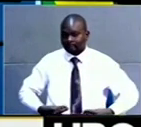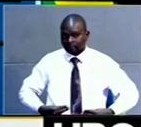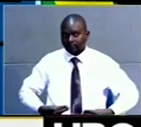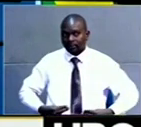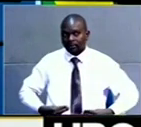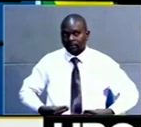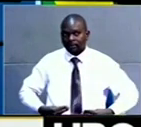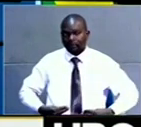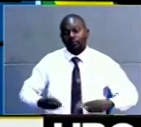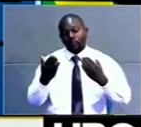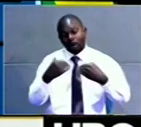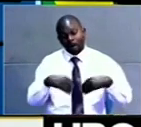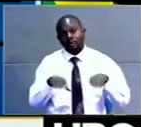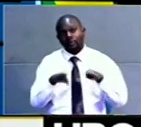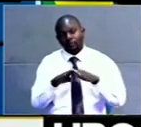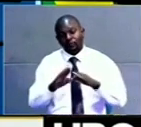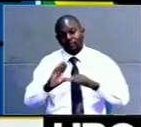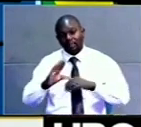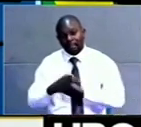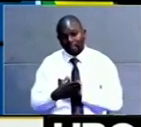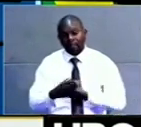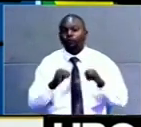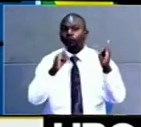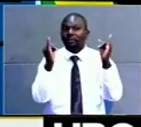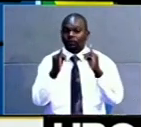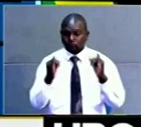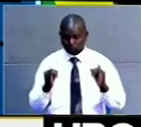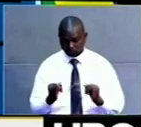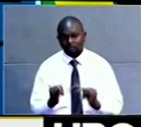that were agreed with the cultural institution.